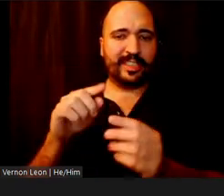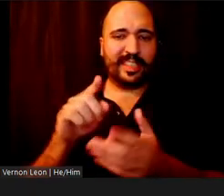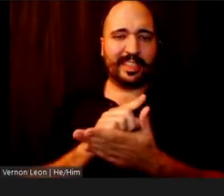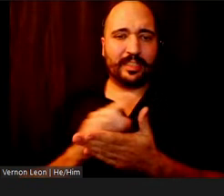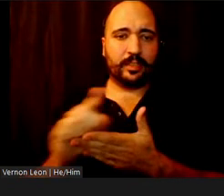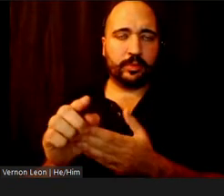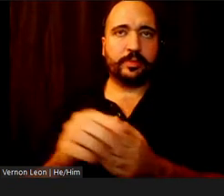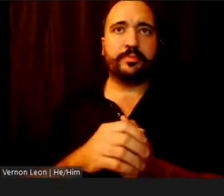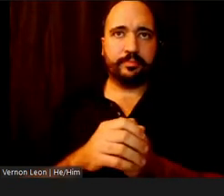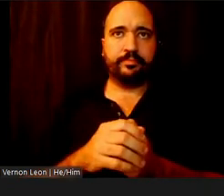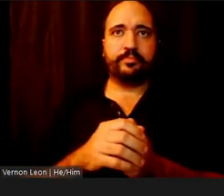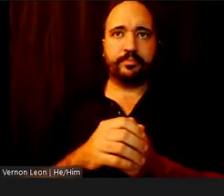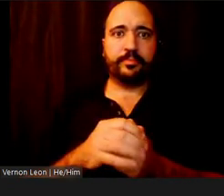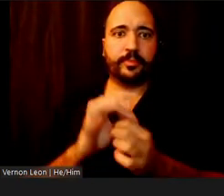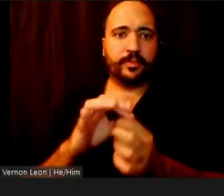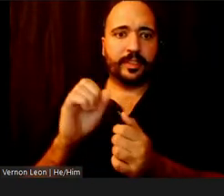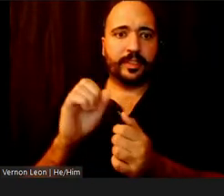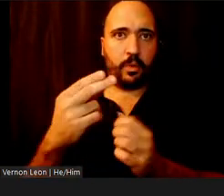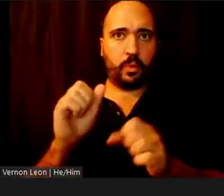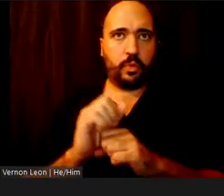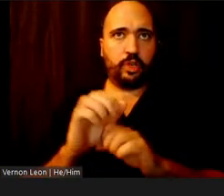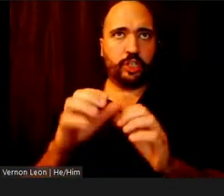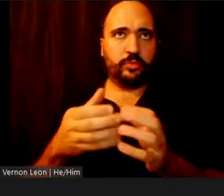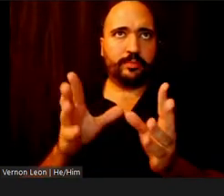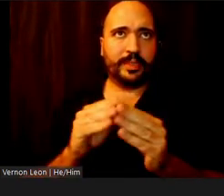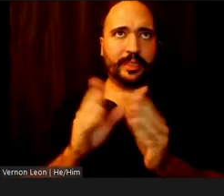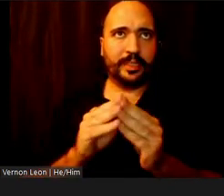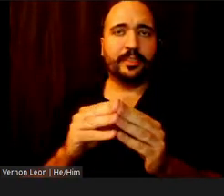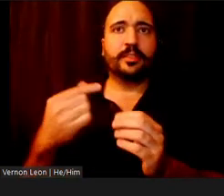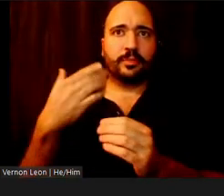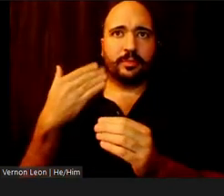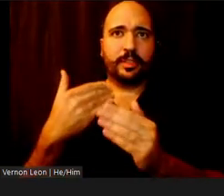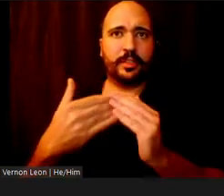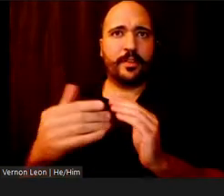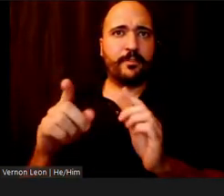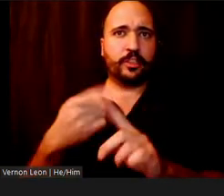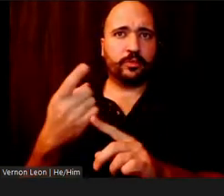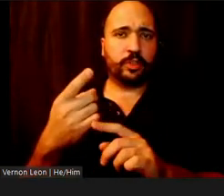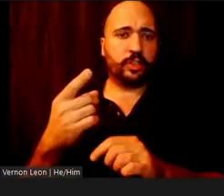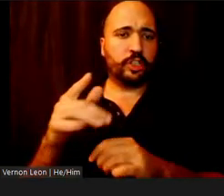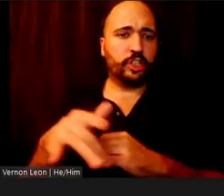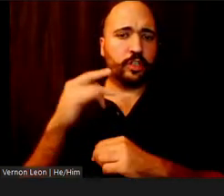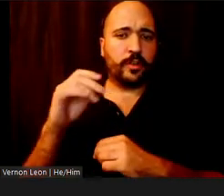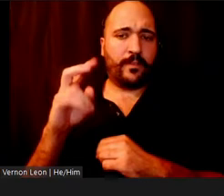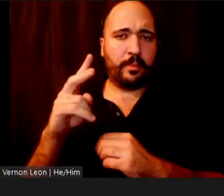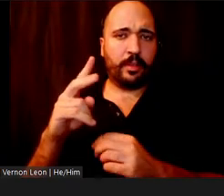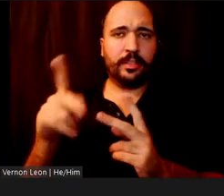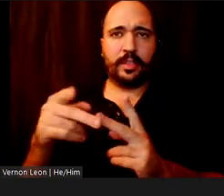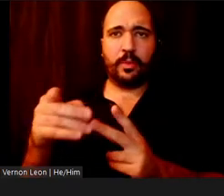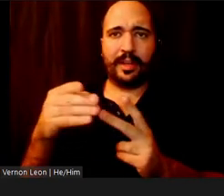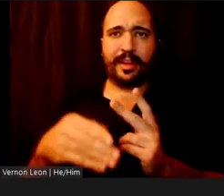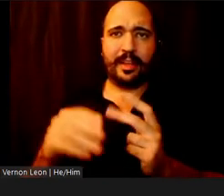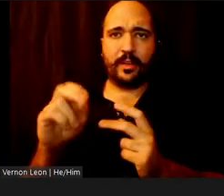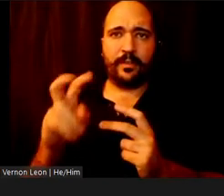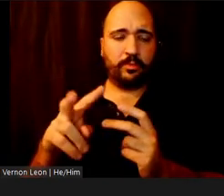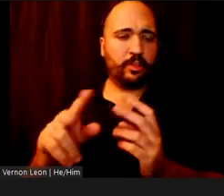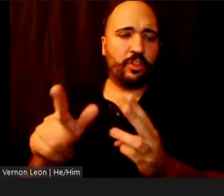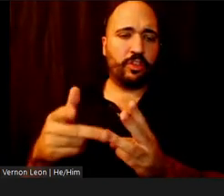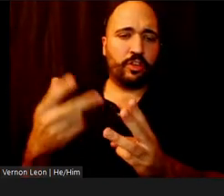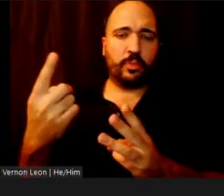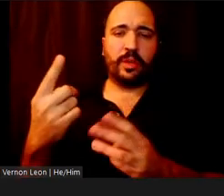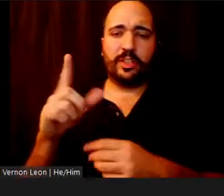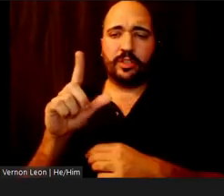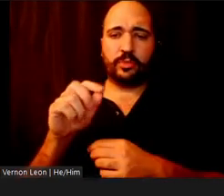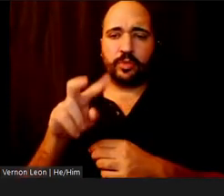In terms of stakeholder working group meetings, we expect the first one in early November, the second one in late November, and then a third one in